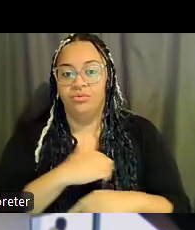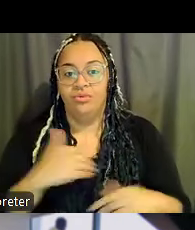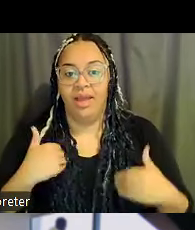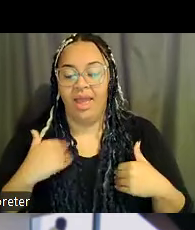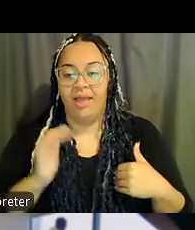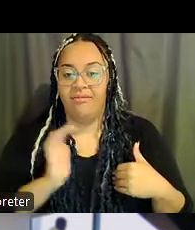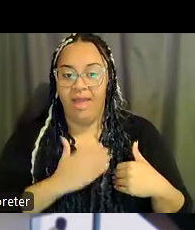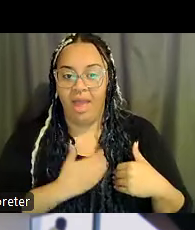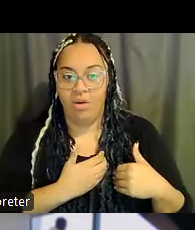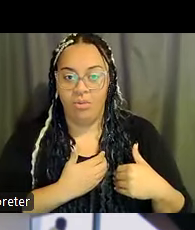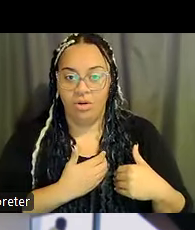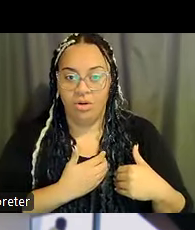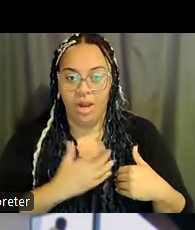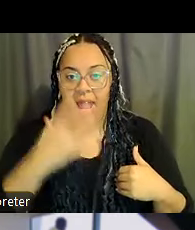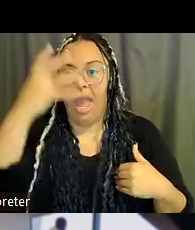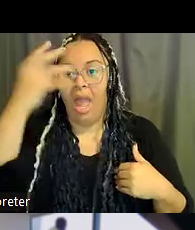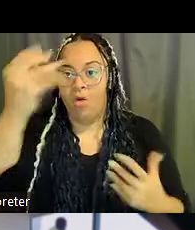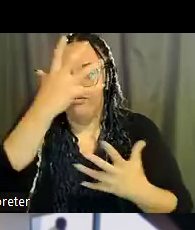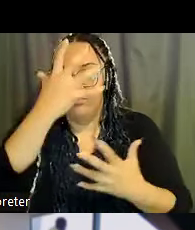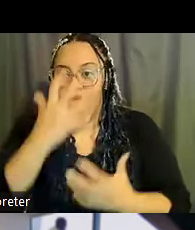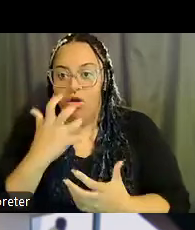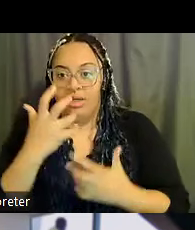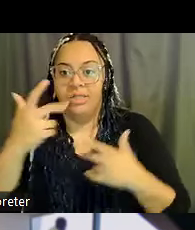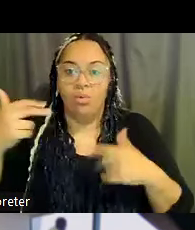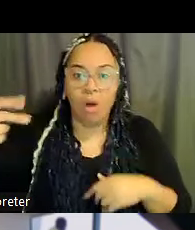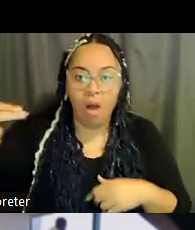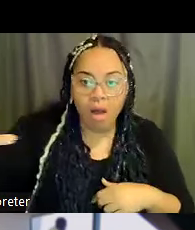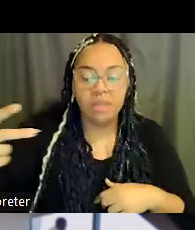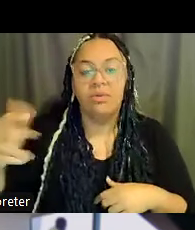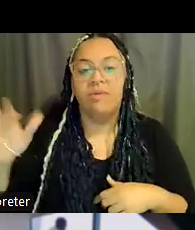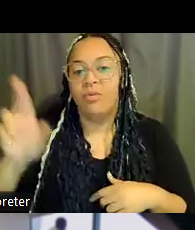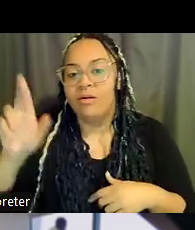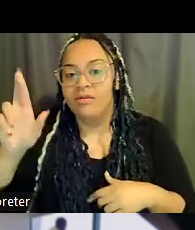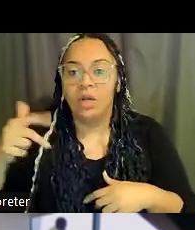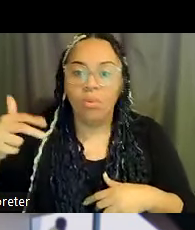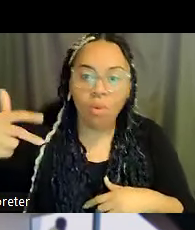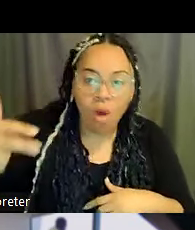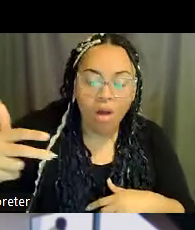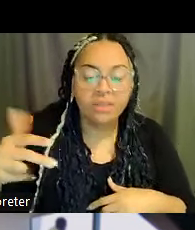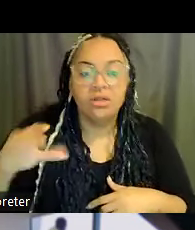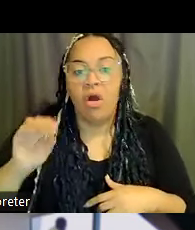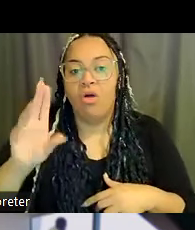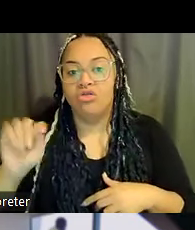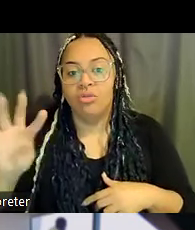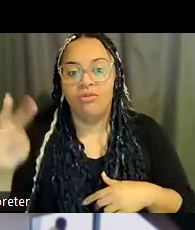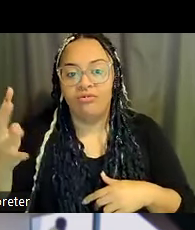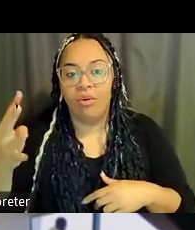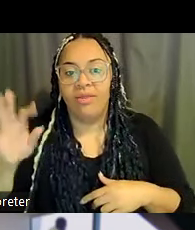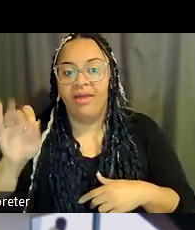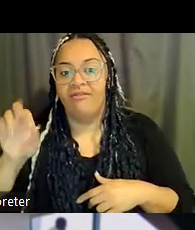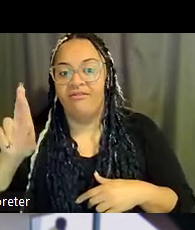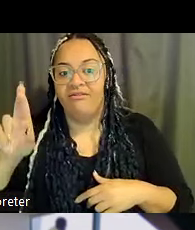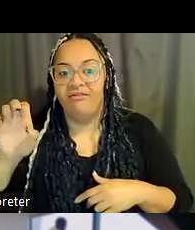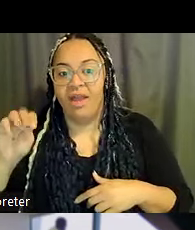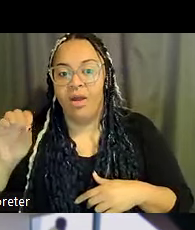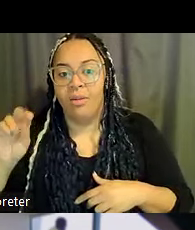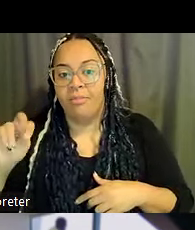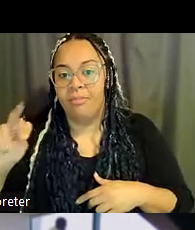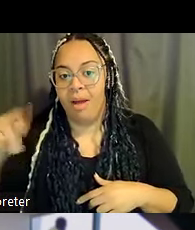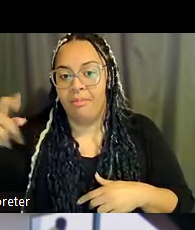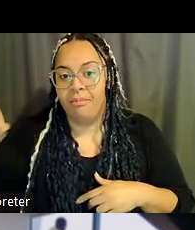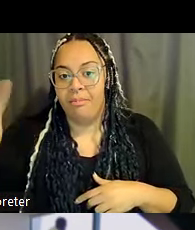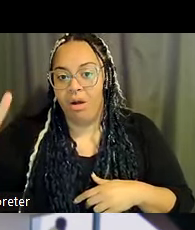Darkness walks. We have the Riverside Walk, which is October 4th at Fairmont Park. And then we have the Coachella Valley Walk,